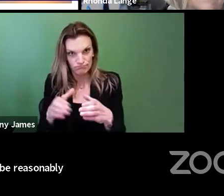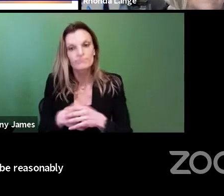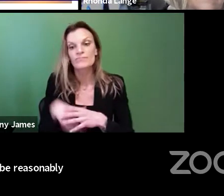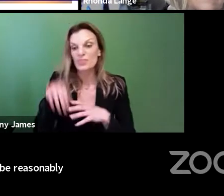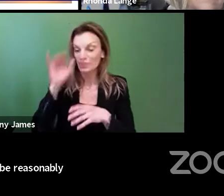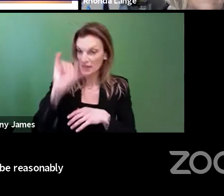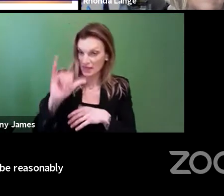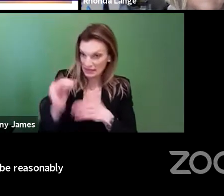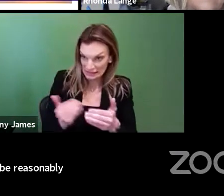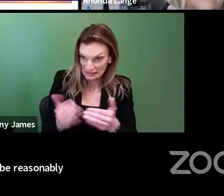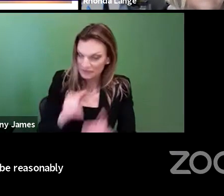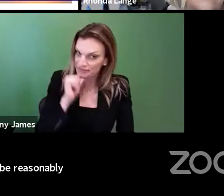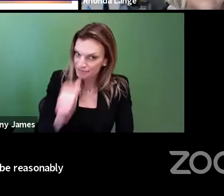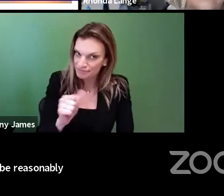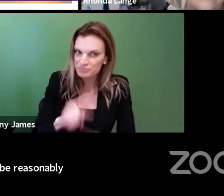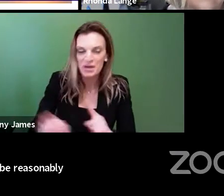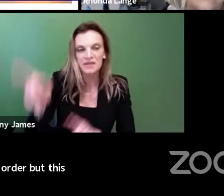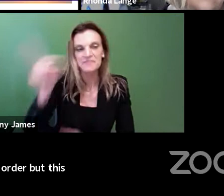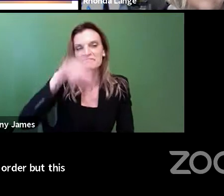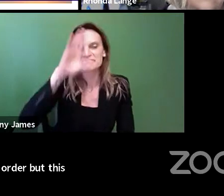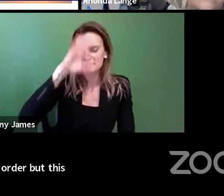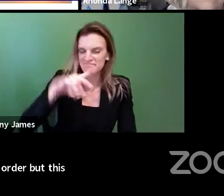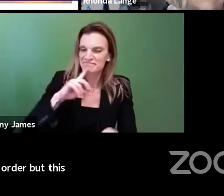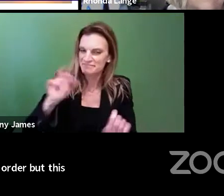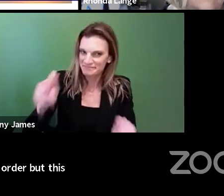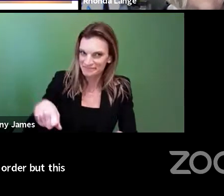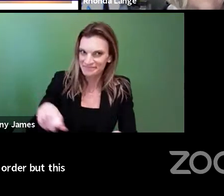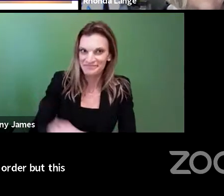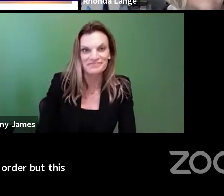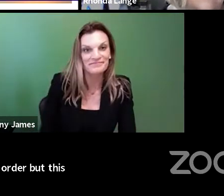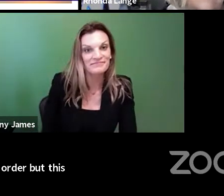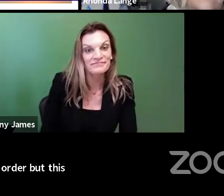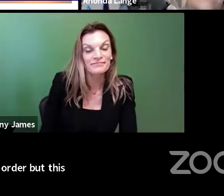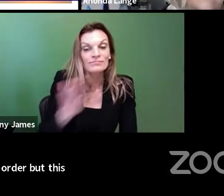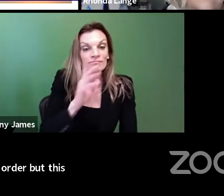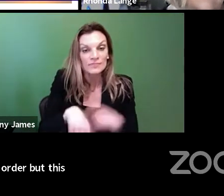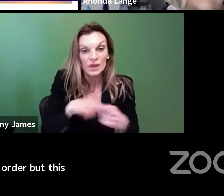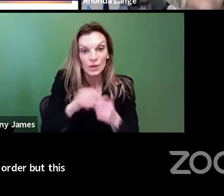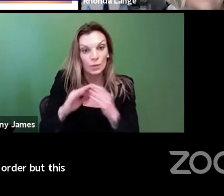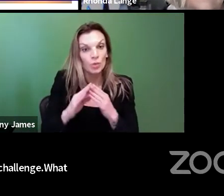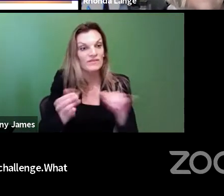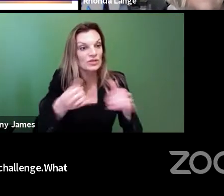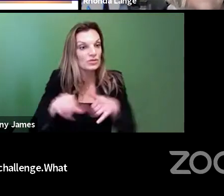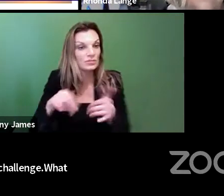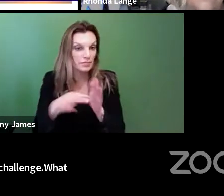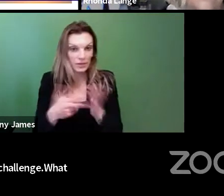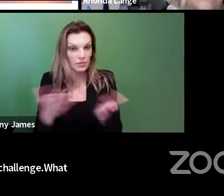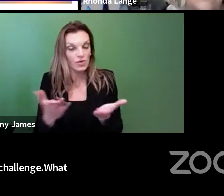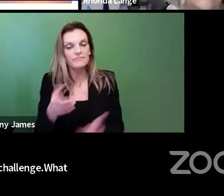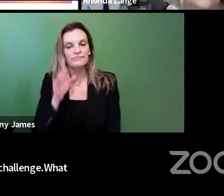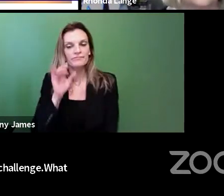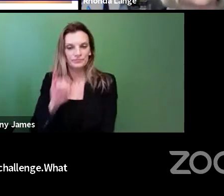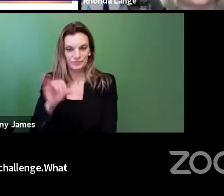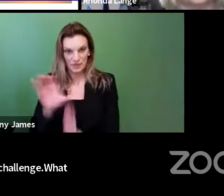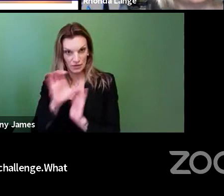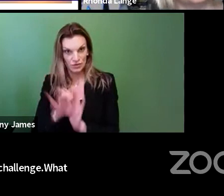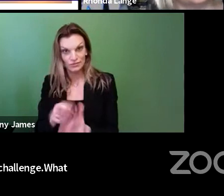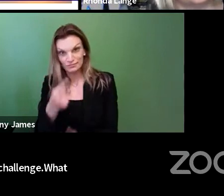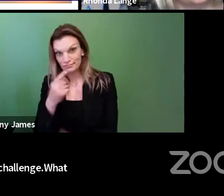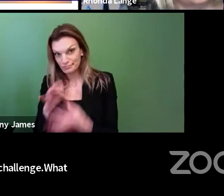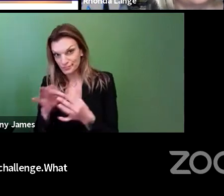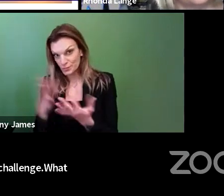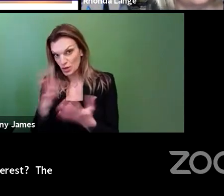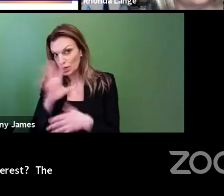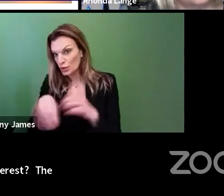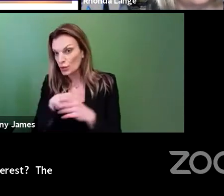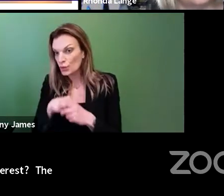this commission is up for the challenge. What are communities of interest? The Constitution says they may include, but